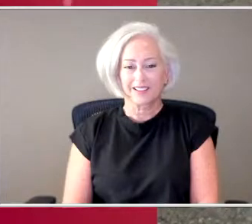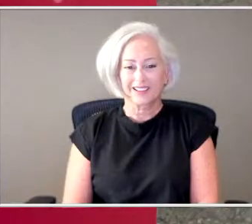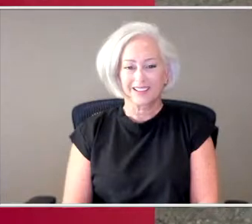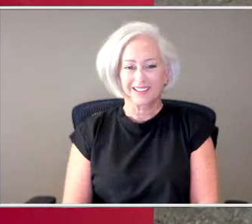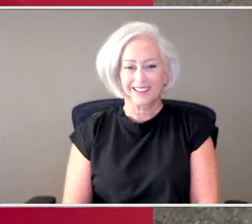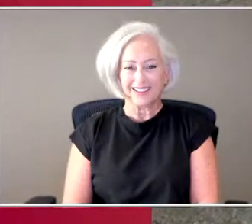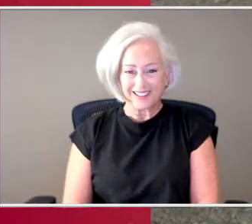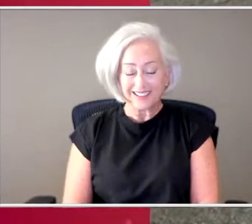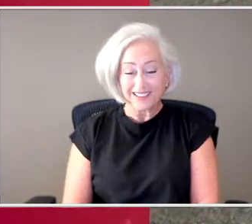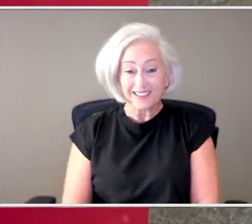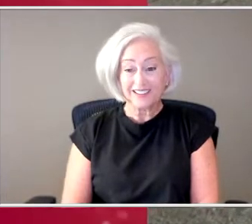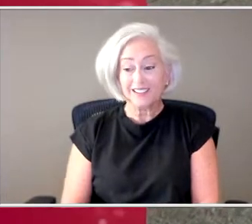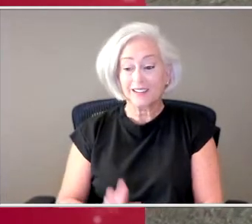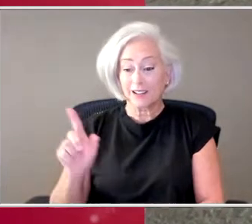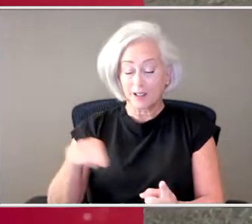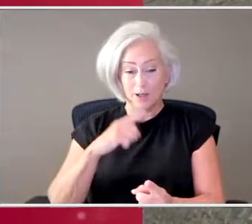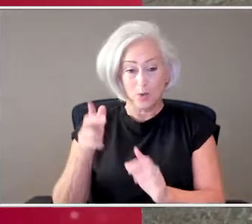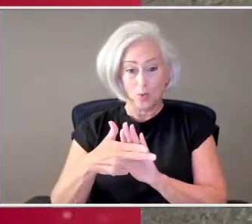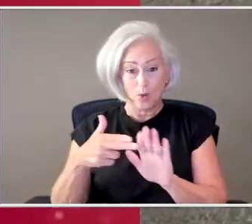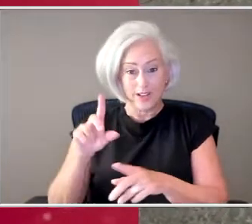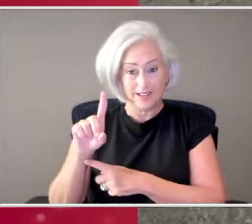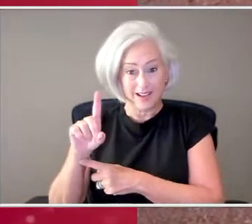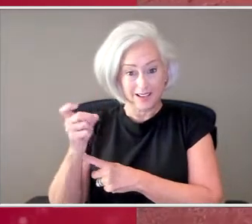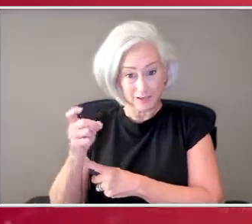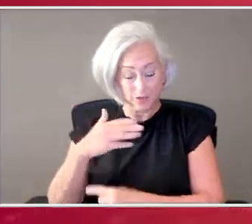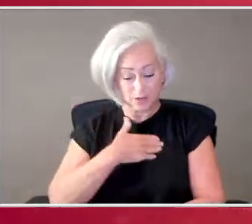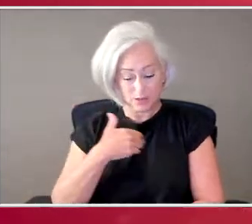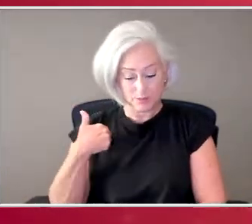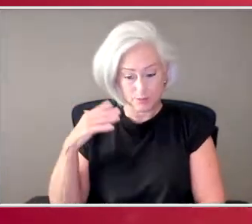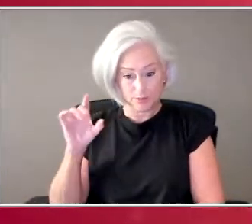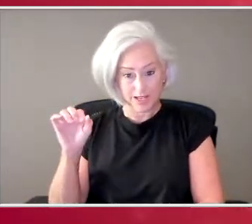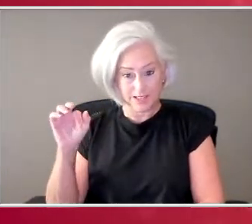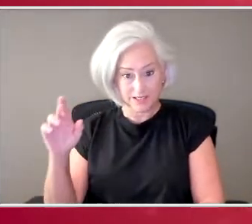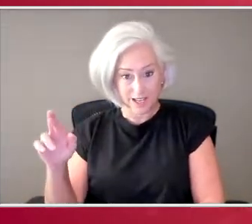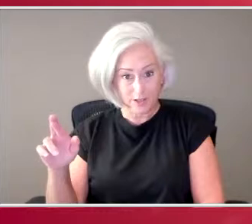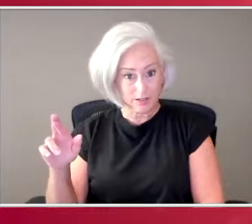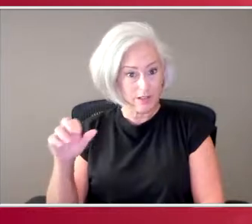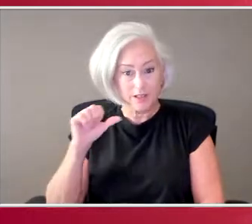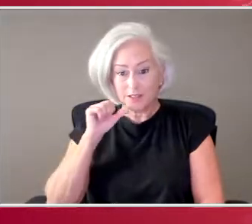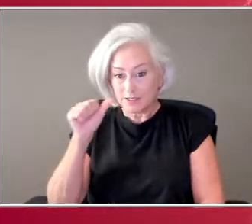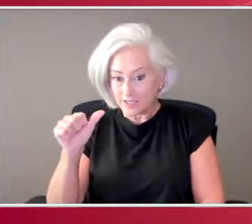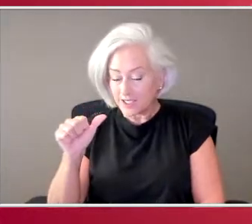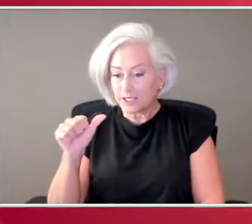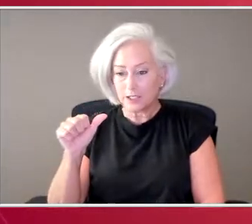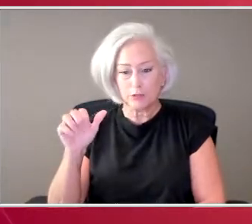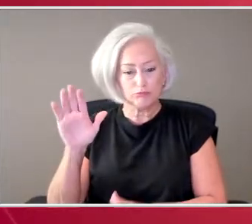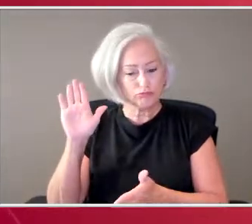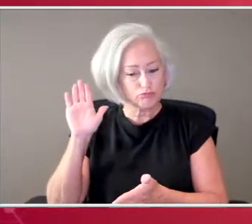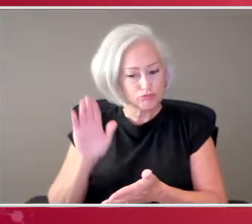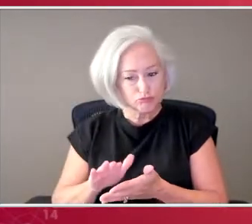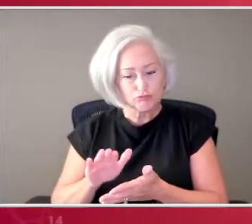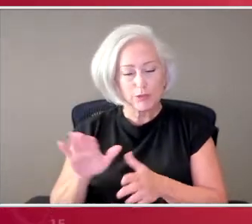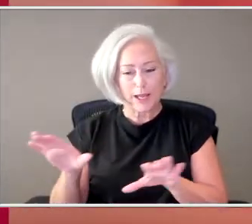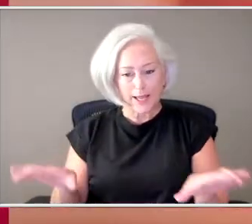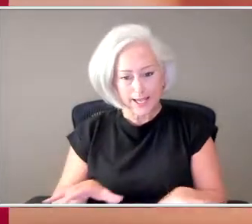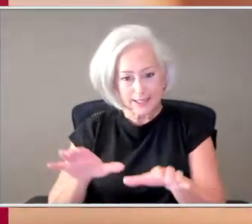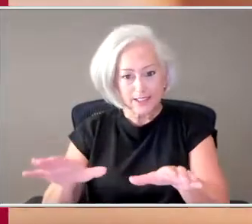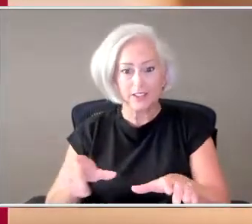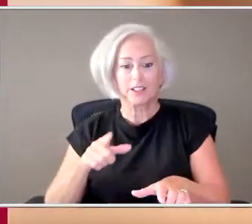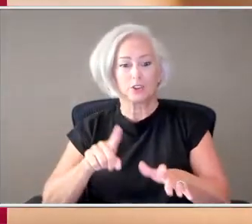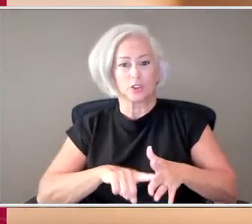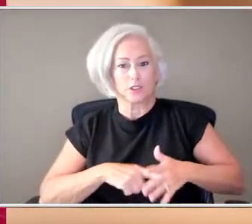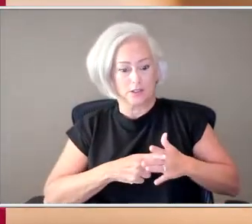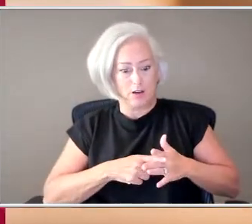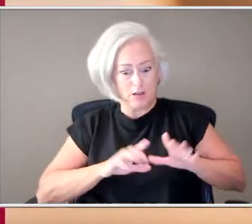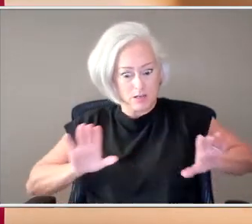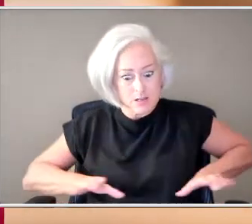When she was diagnosed with breast cancer, she didn't slow down, she got moving. Why doctors say that had everything to do with